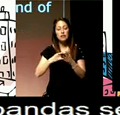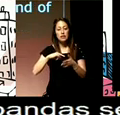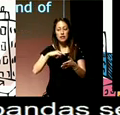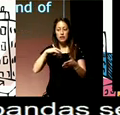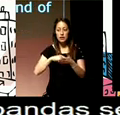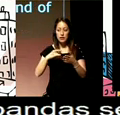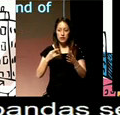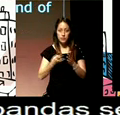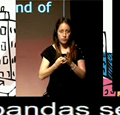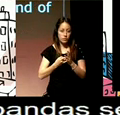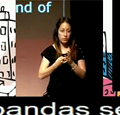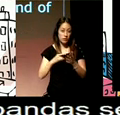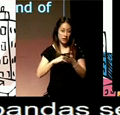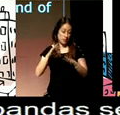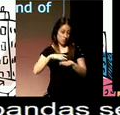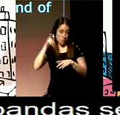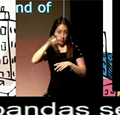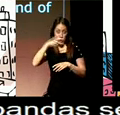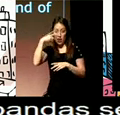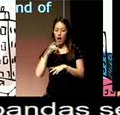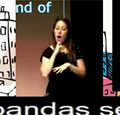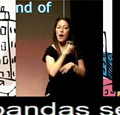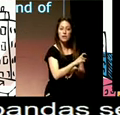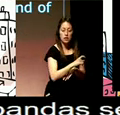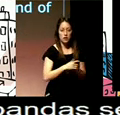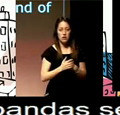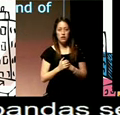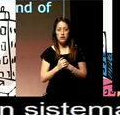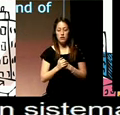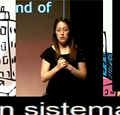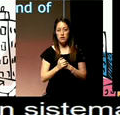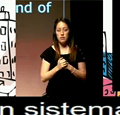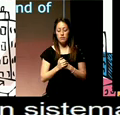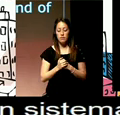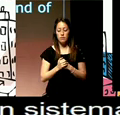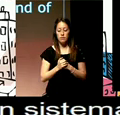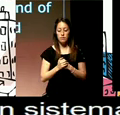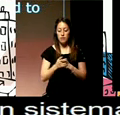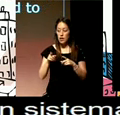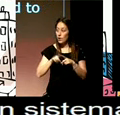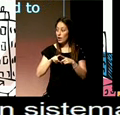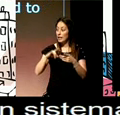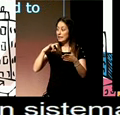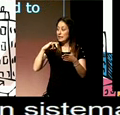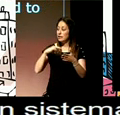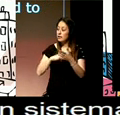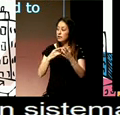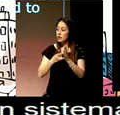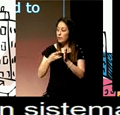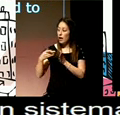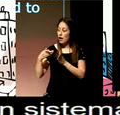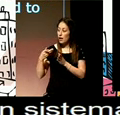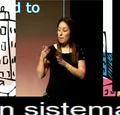Indoor localization systems are used to guide people and define the position of objects. Nowadays, there are many with